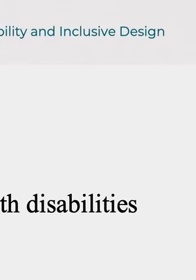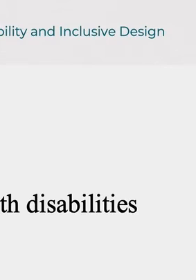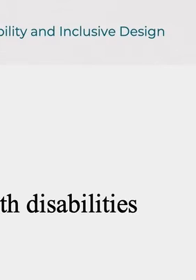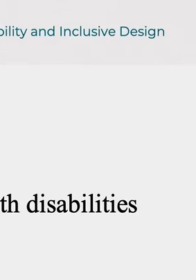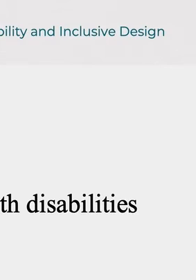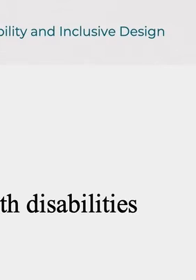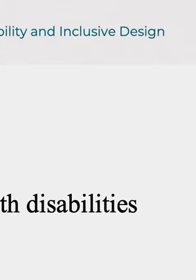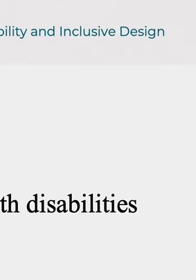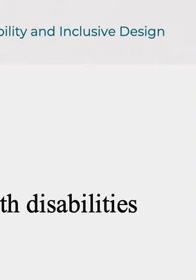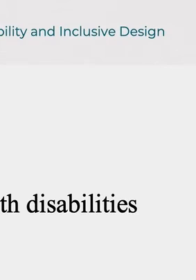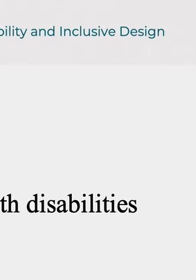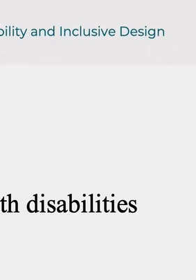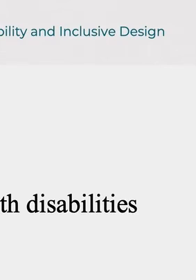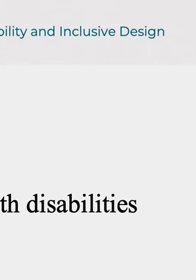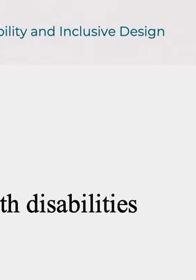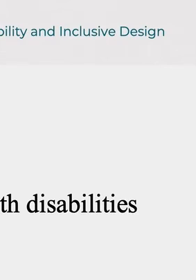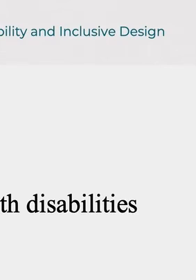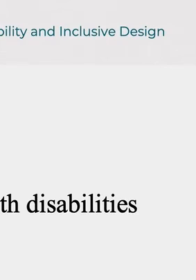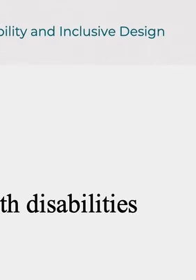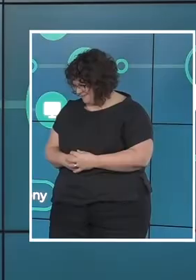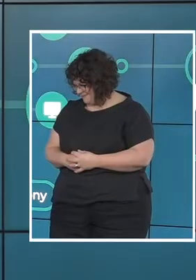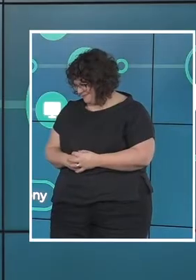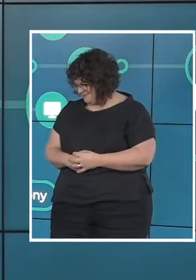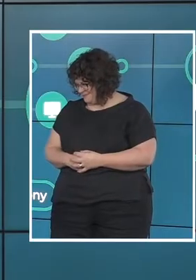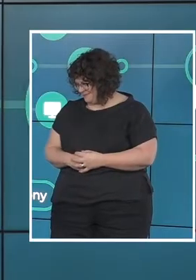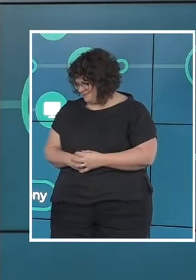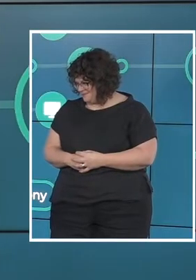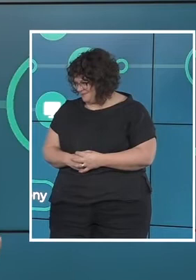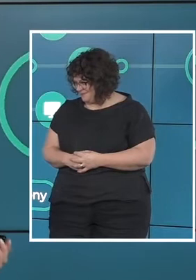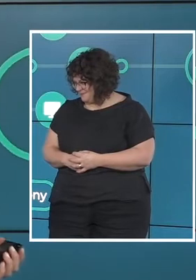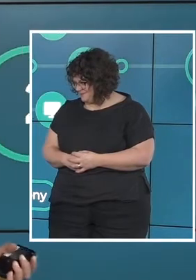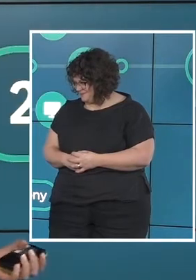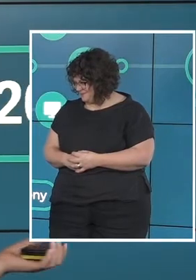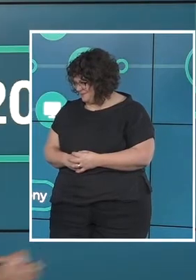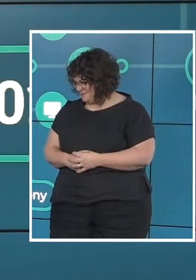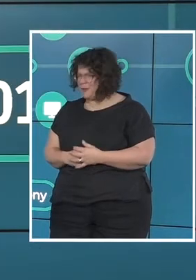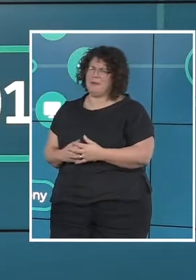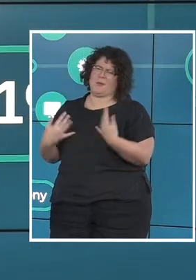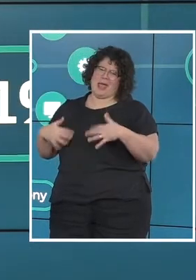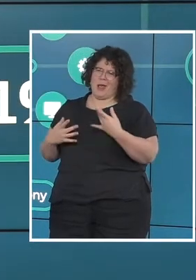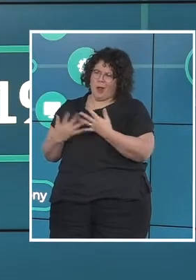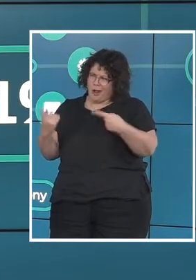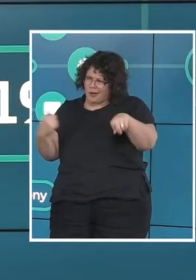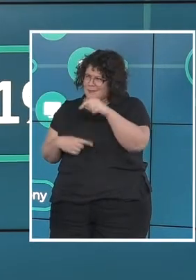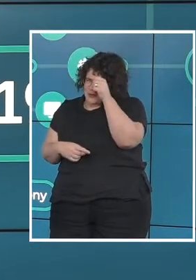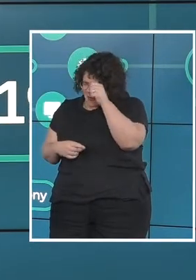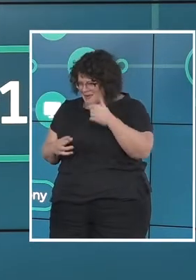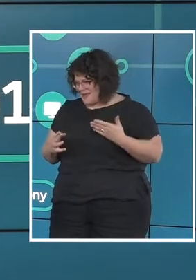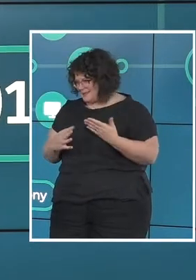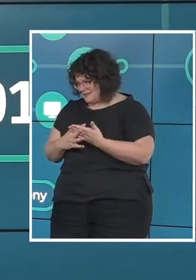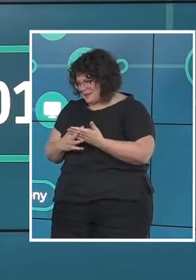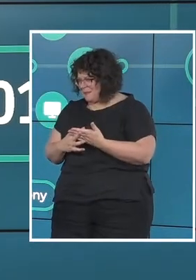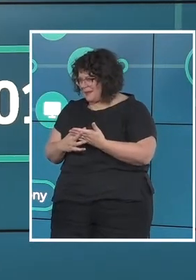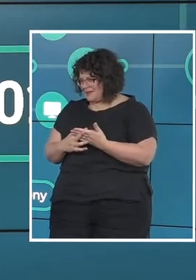people knowing accessibility over here. It may come as a surprise that most of our new hires that come through